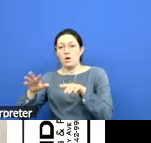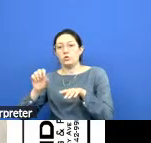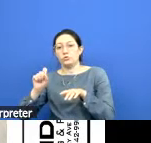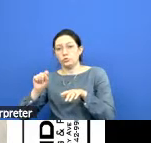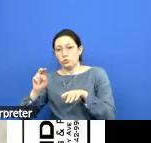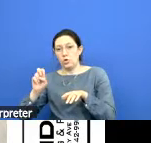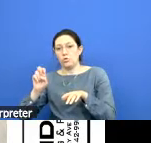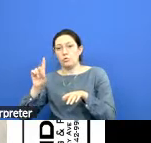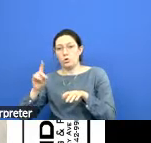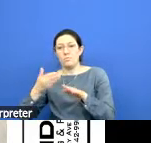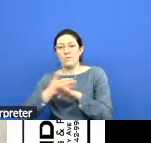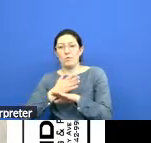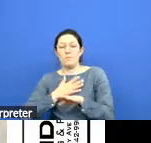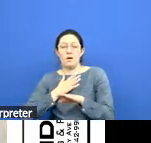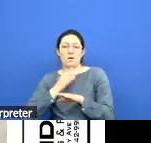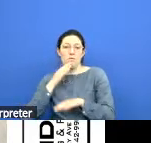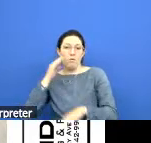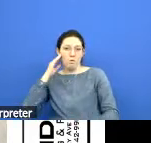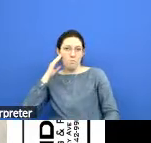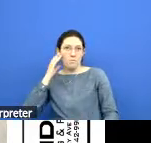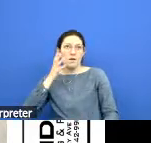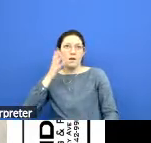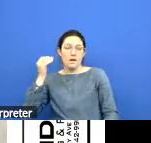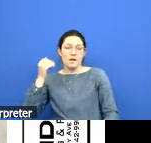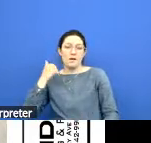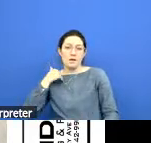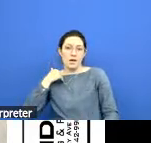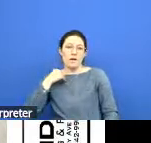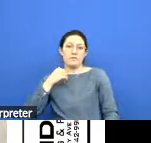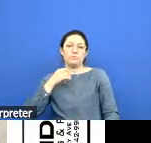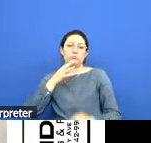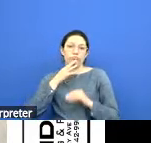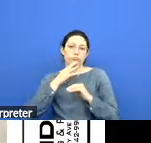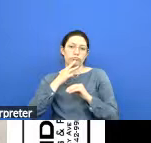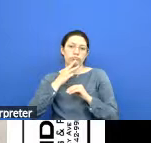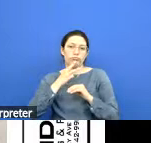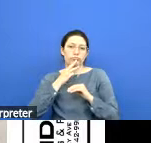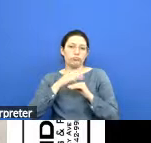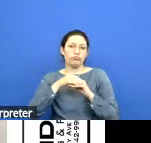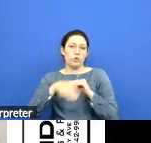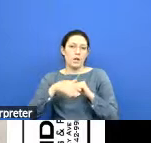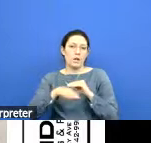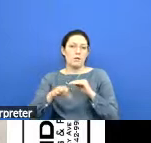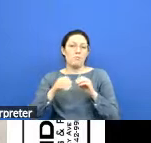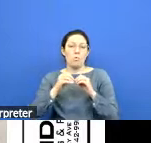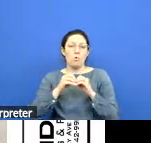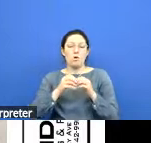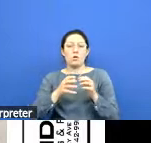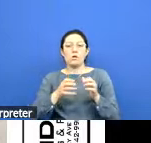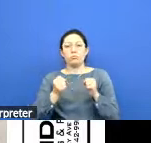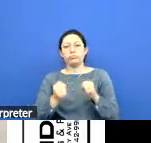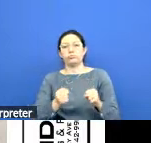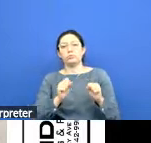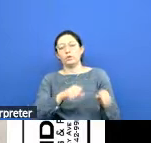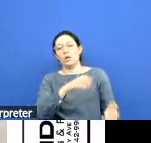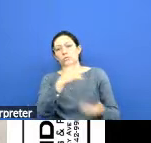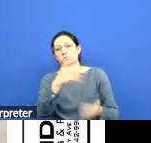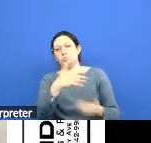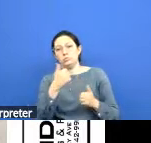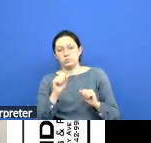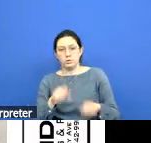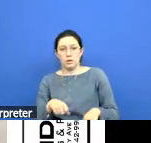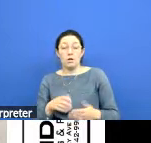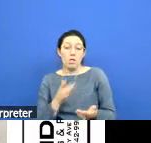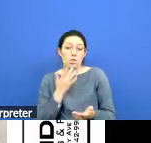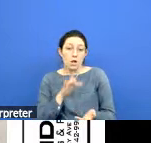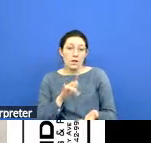right. And there's also a stacked drain that has a bigger top that would start taking some of that Yeah. overflow.